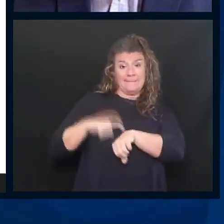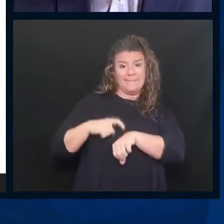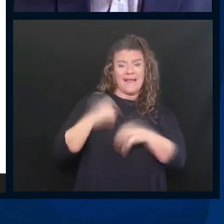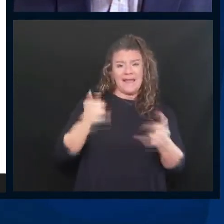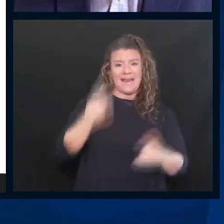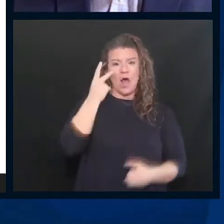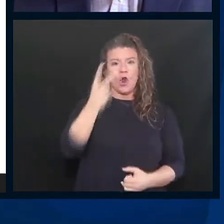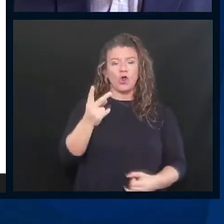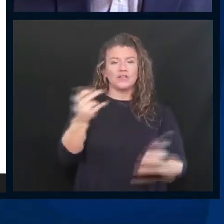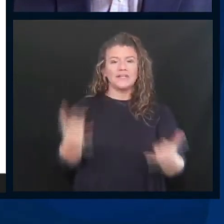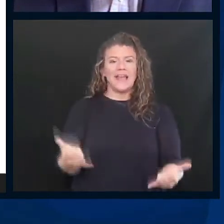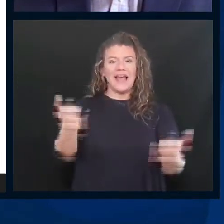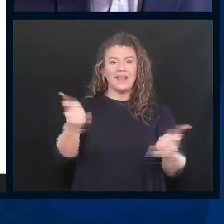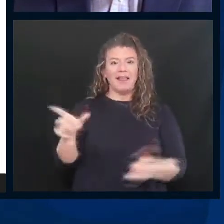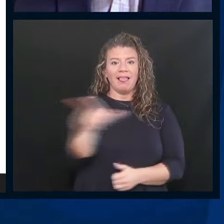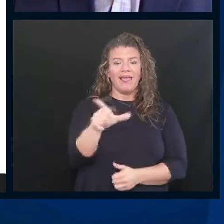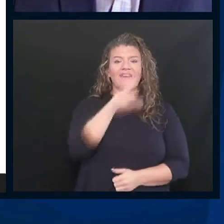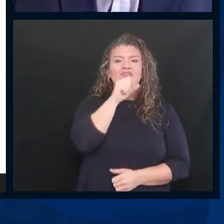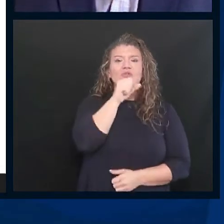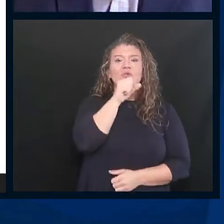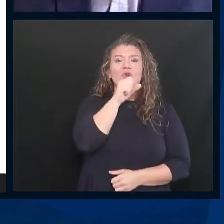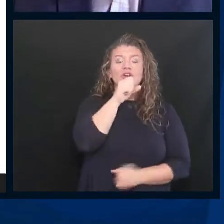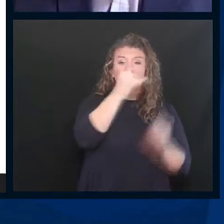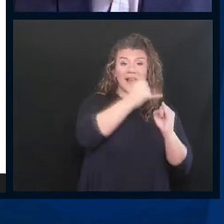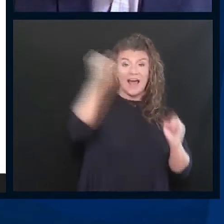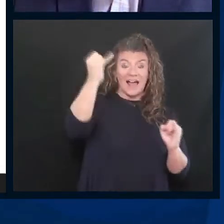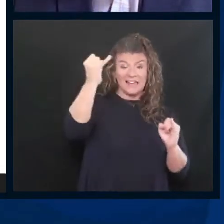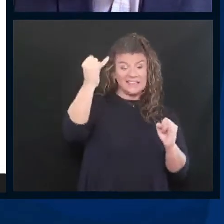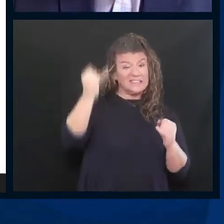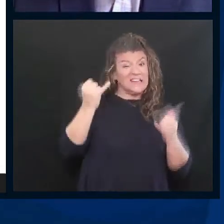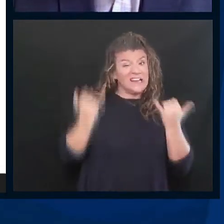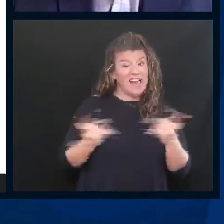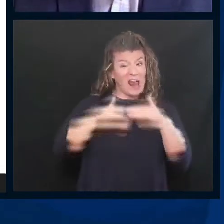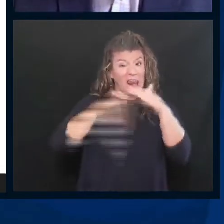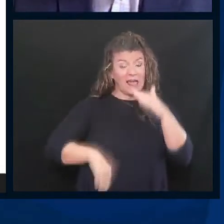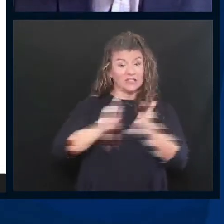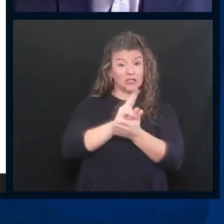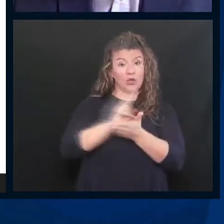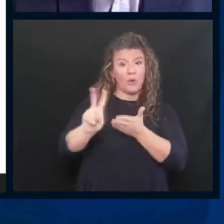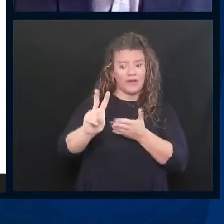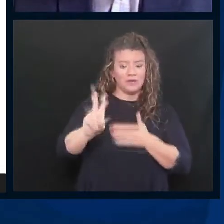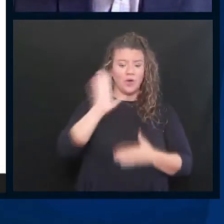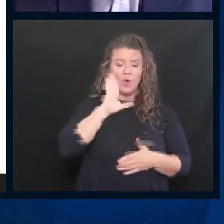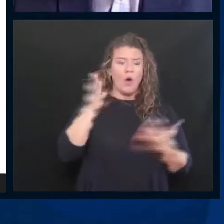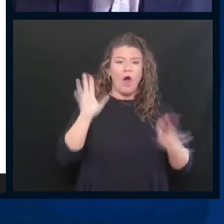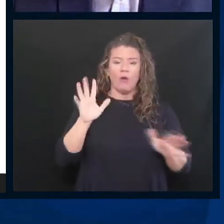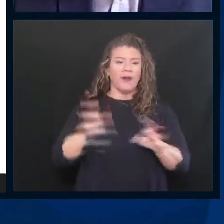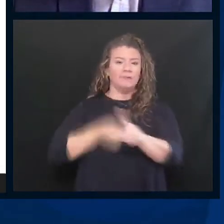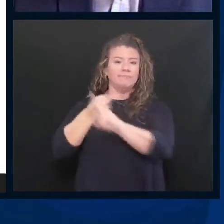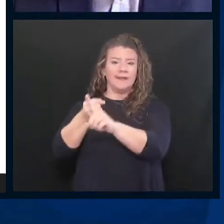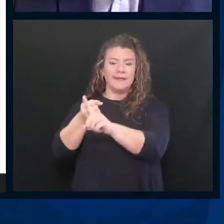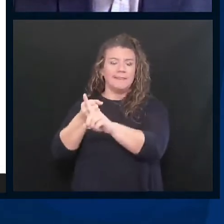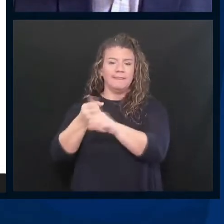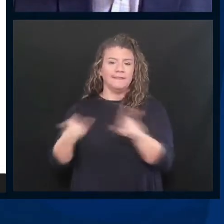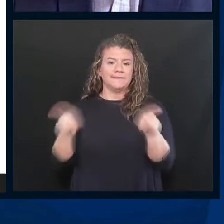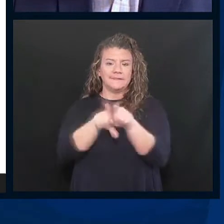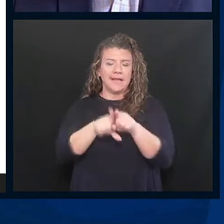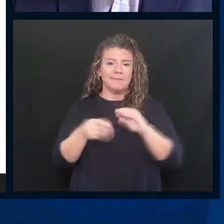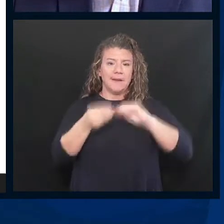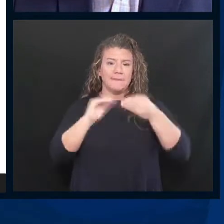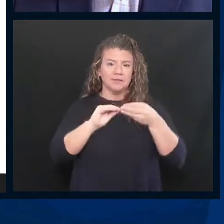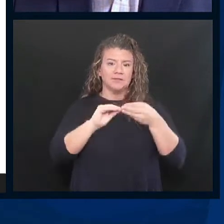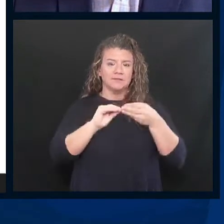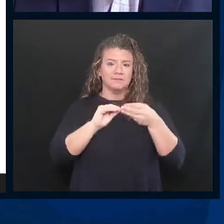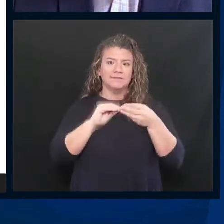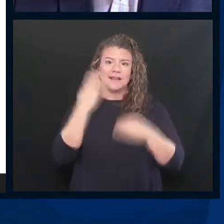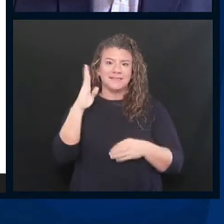where we are on the left with the orange. We in less than 2 weeks will be at the numbers that we had at